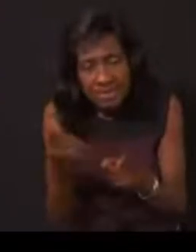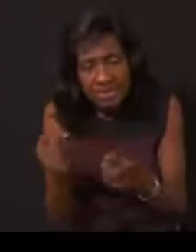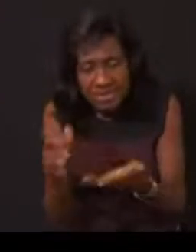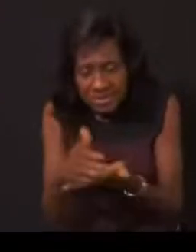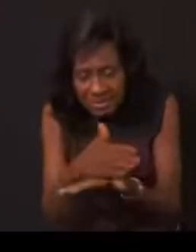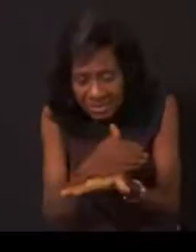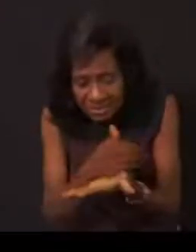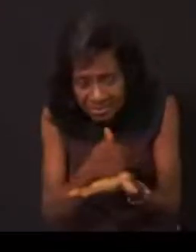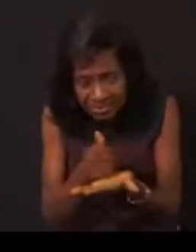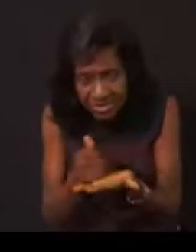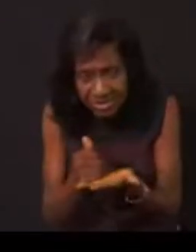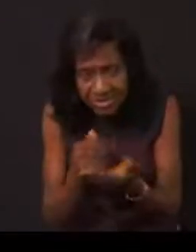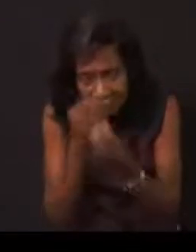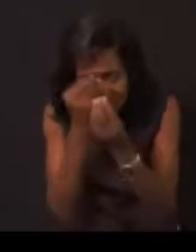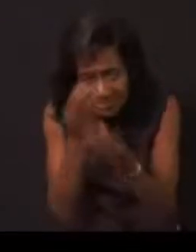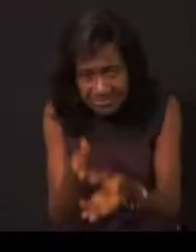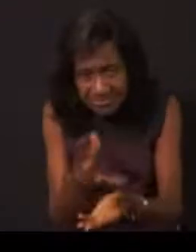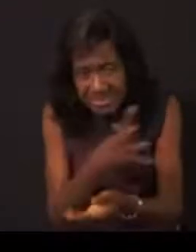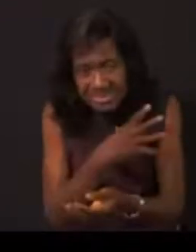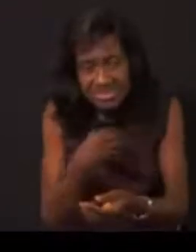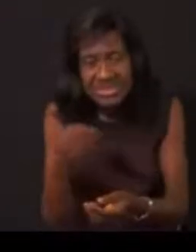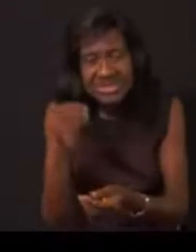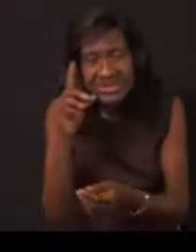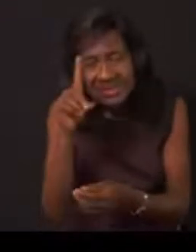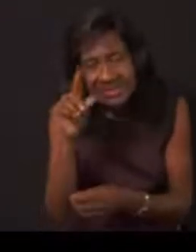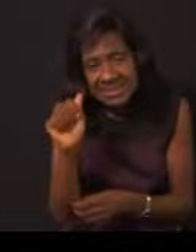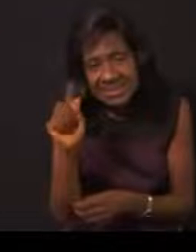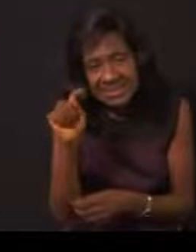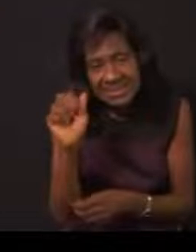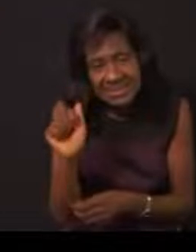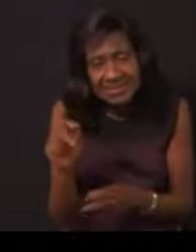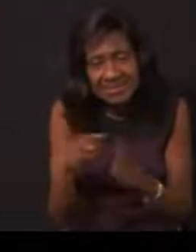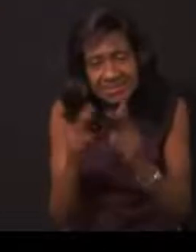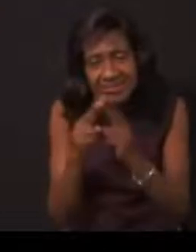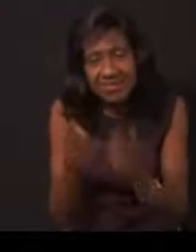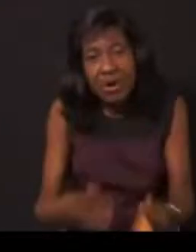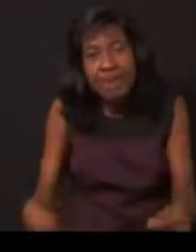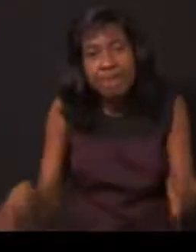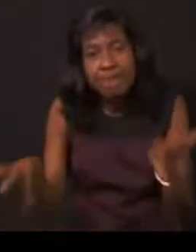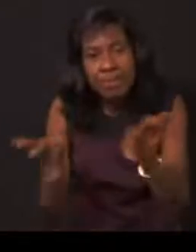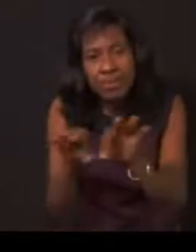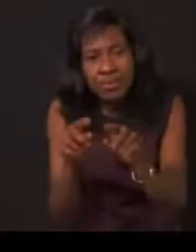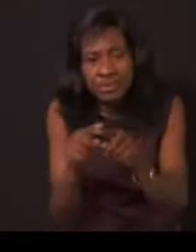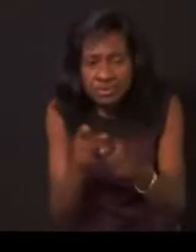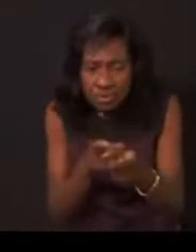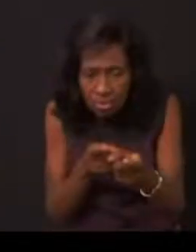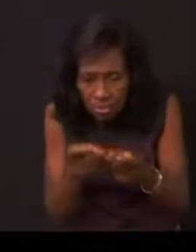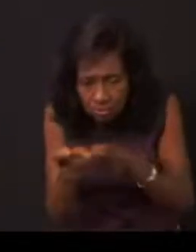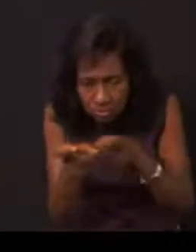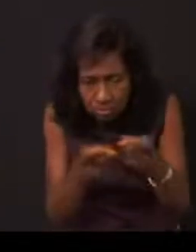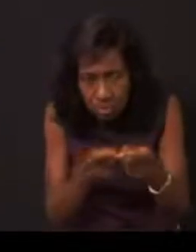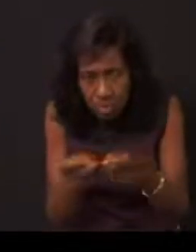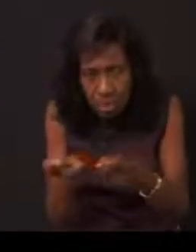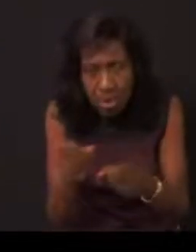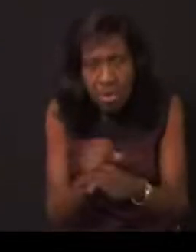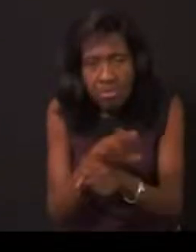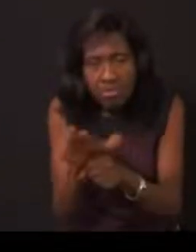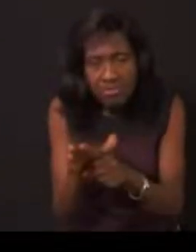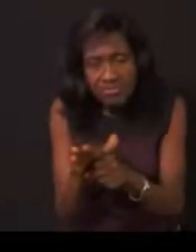and data is absolutely going to be very, very important to us in managing COVID going